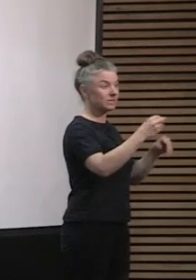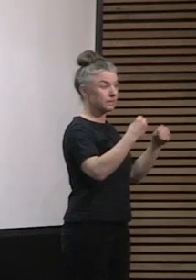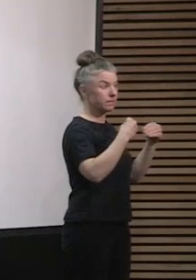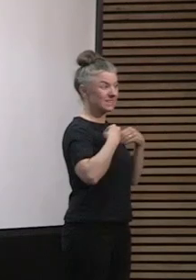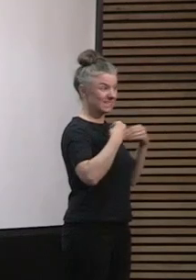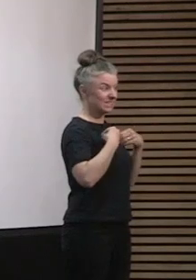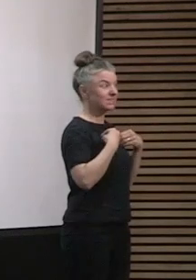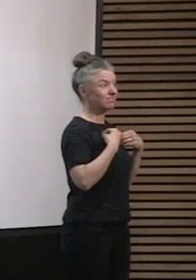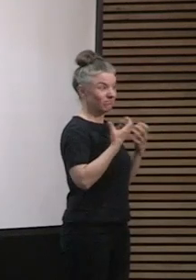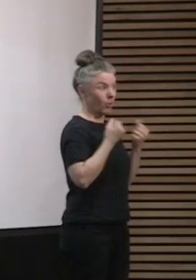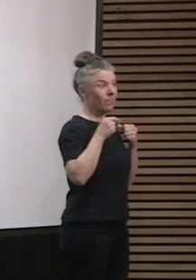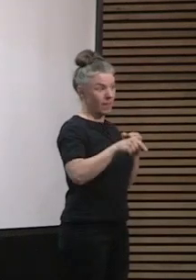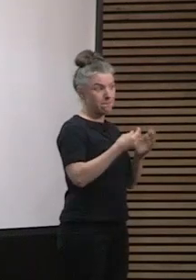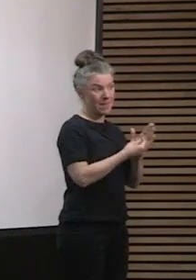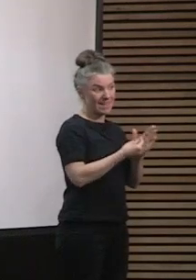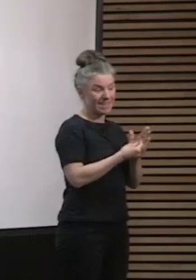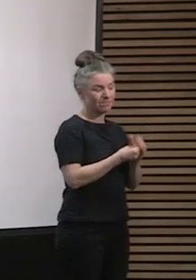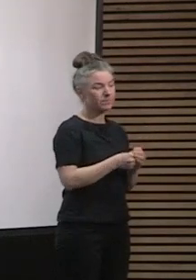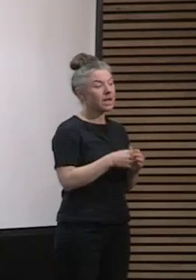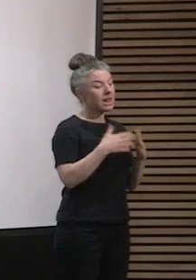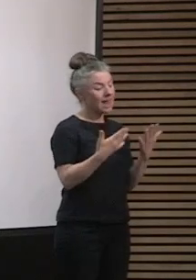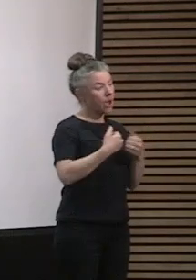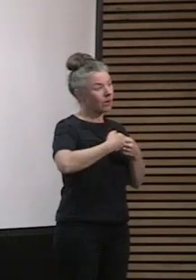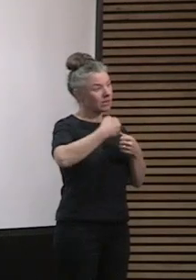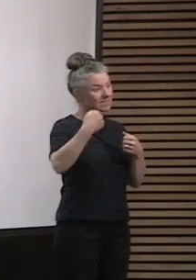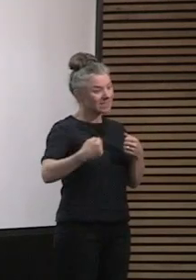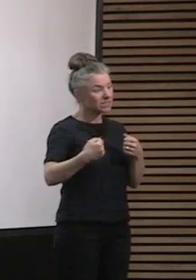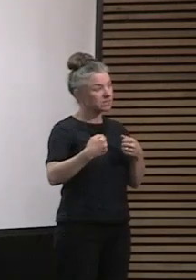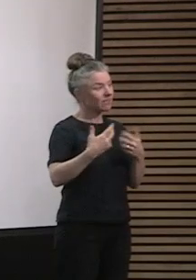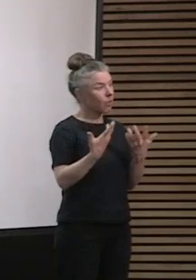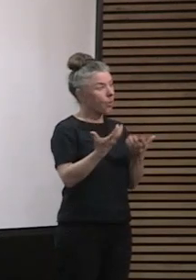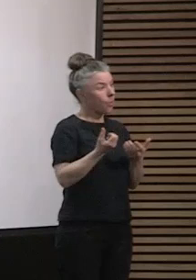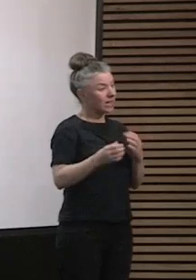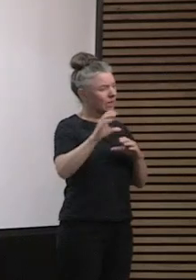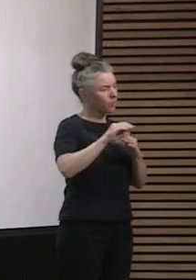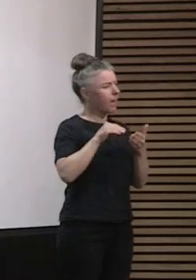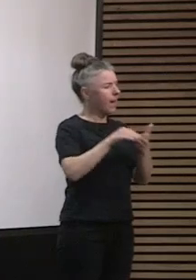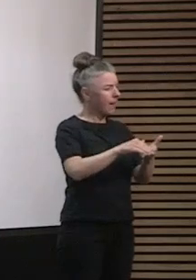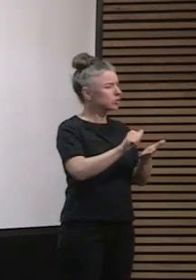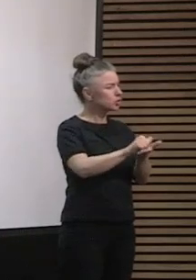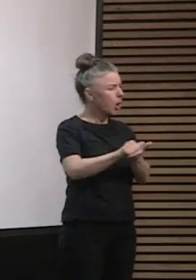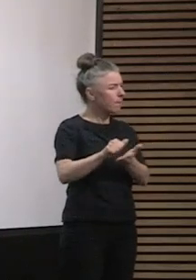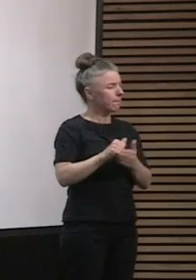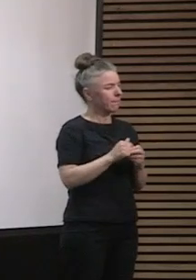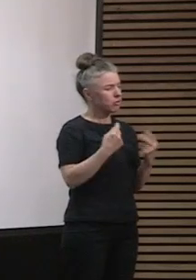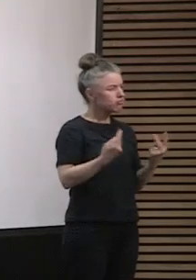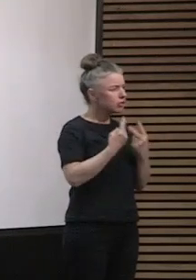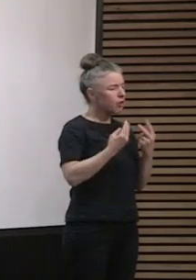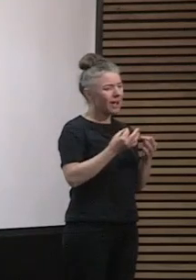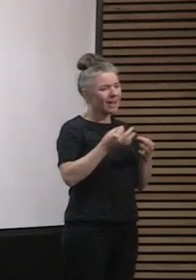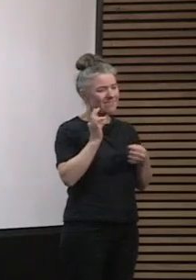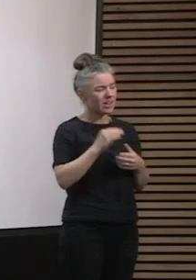that. Obviously, this extension now will support our retail and hospitality. We continue to look